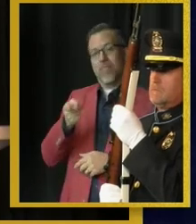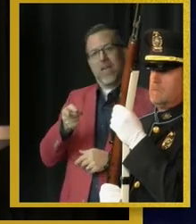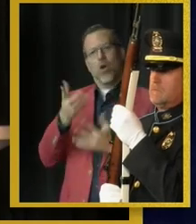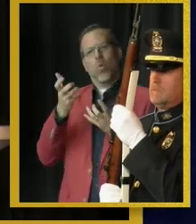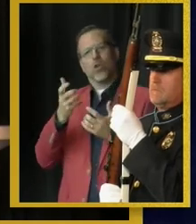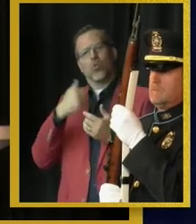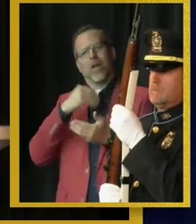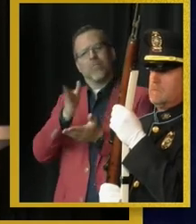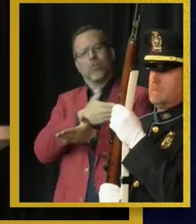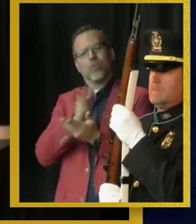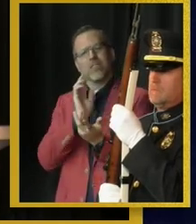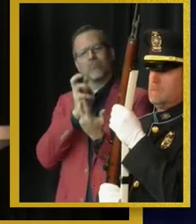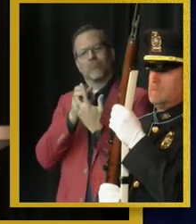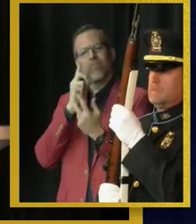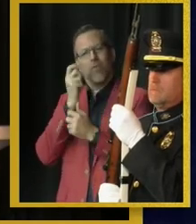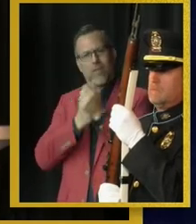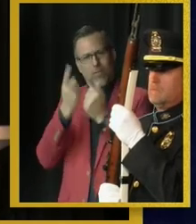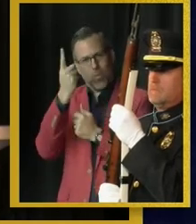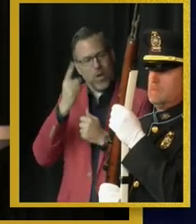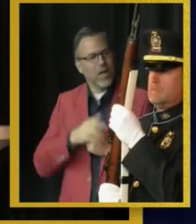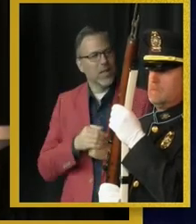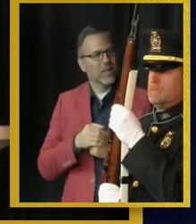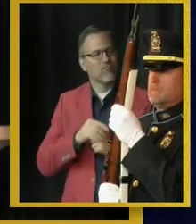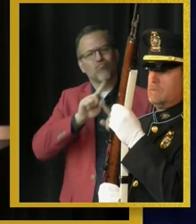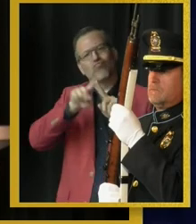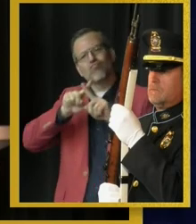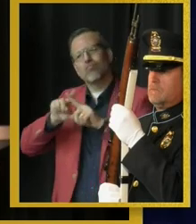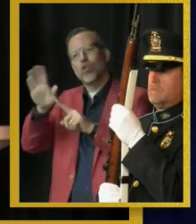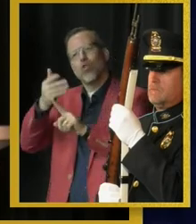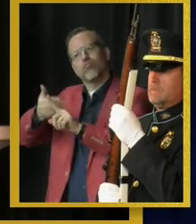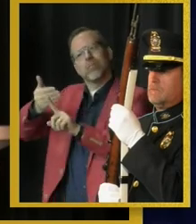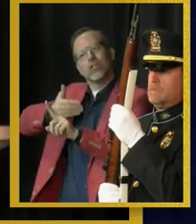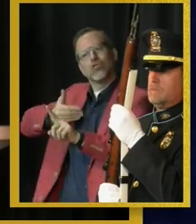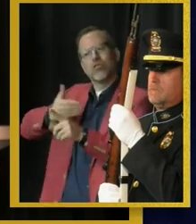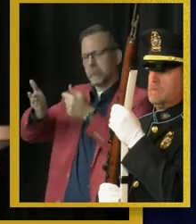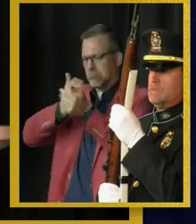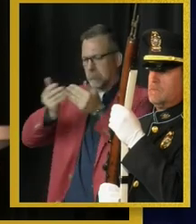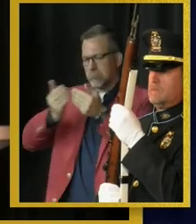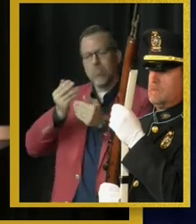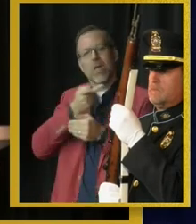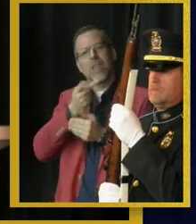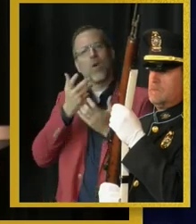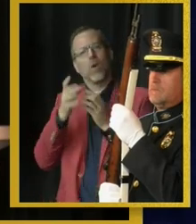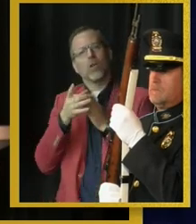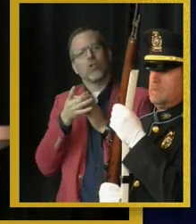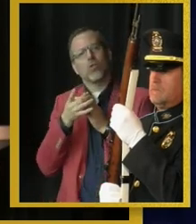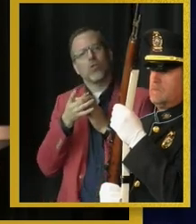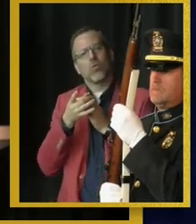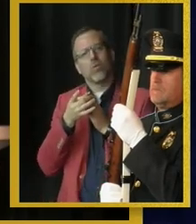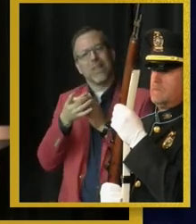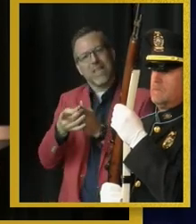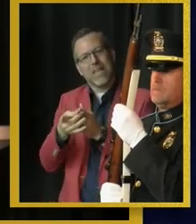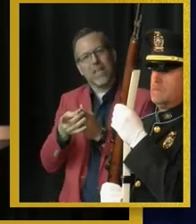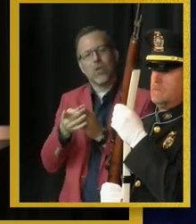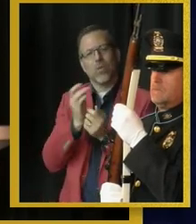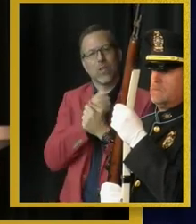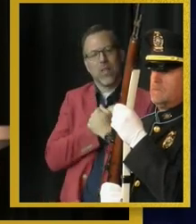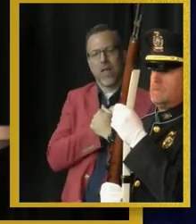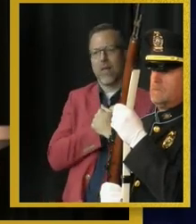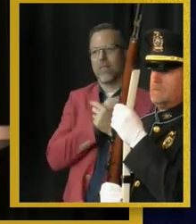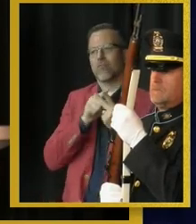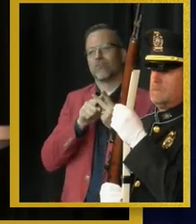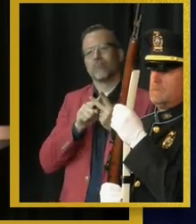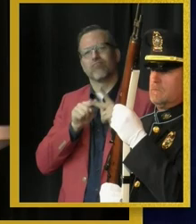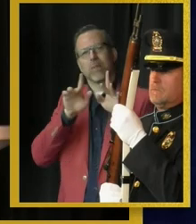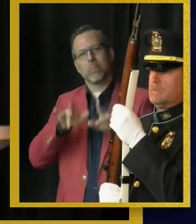everyone, for all walks of life. They seek to lead with love, compassion, and empathy